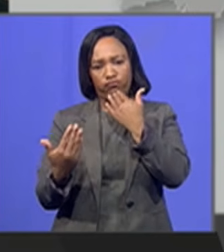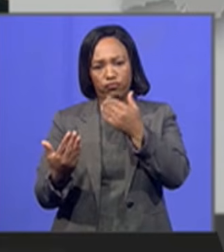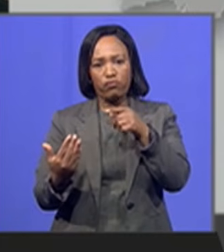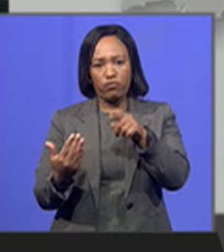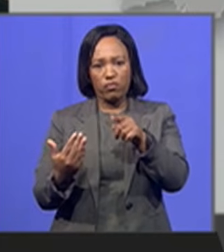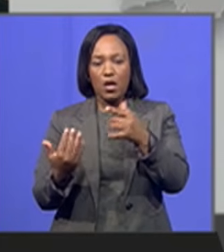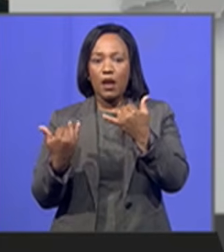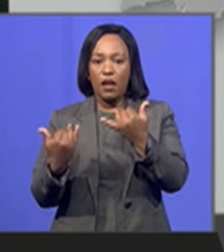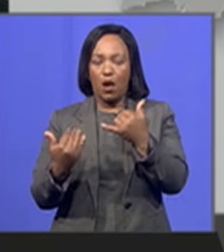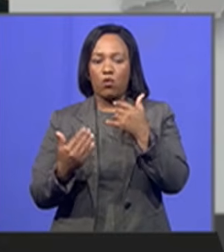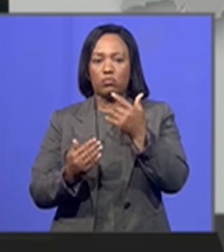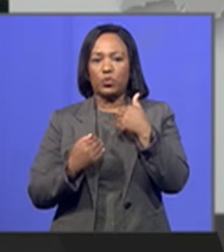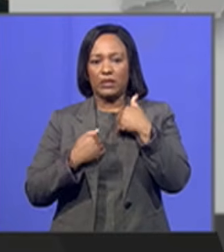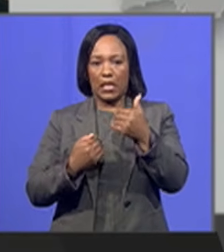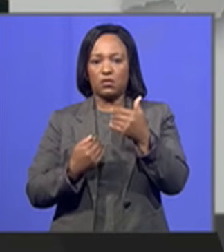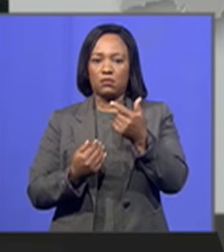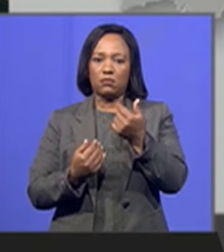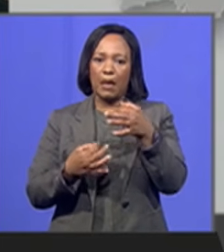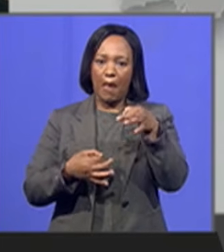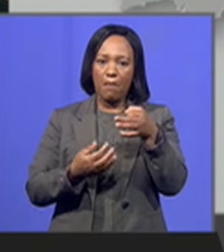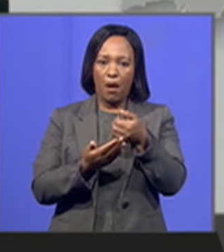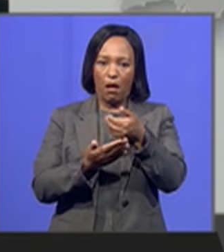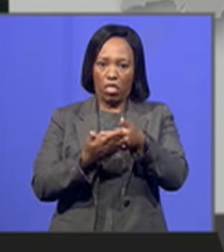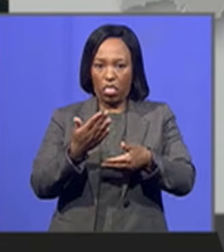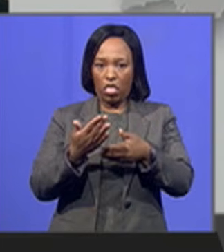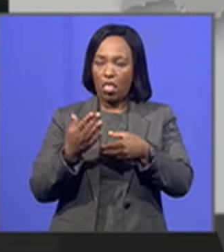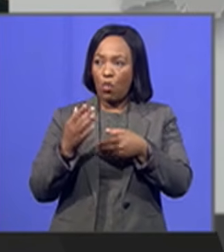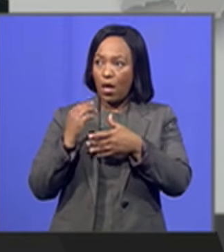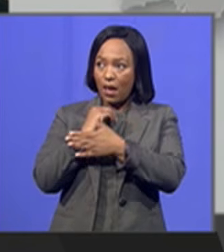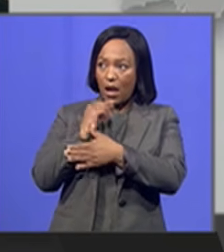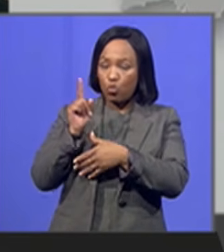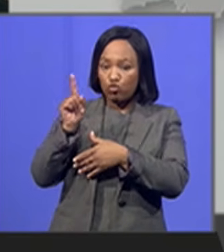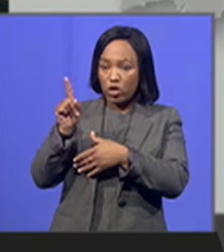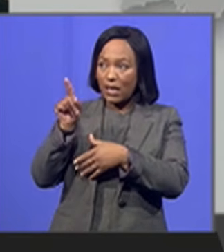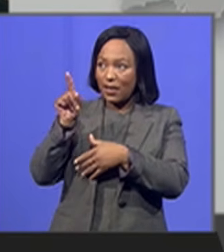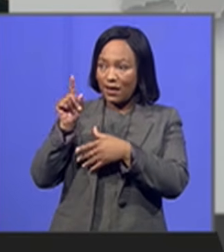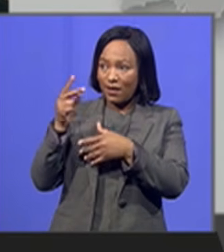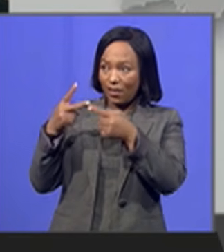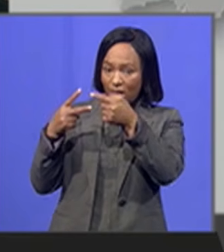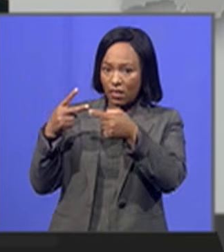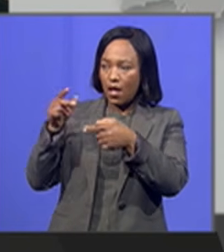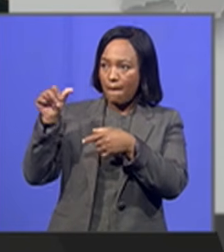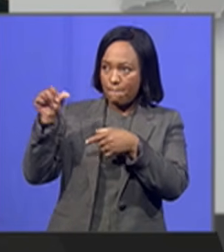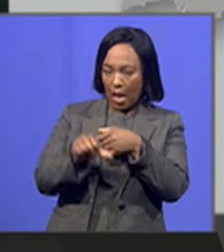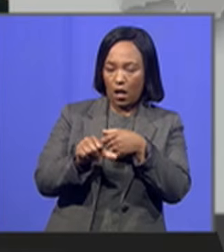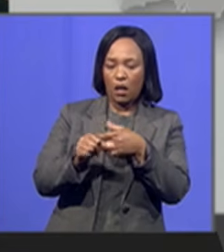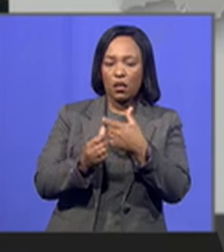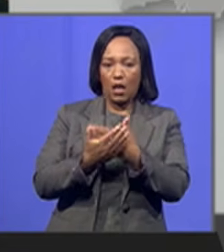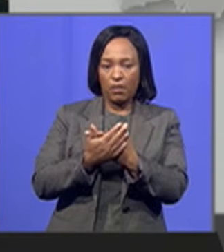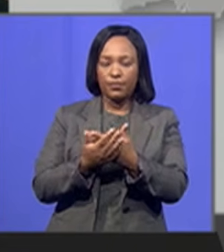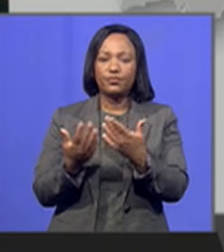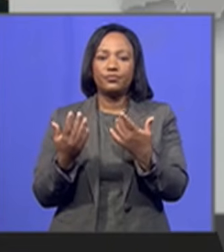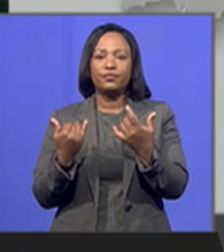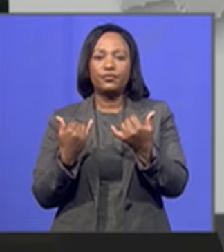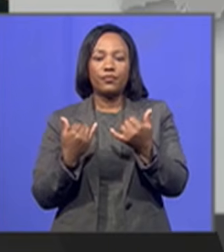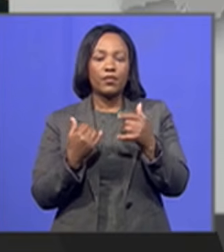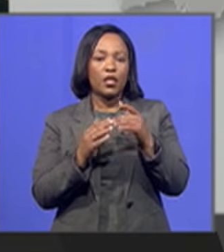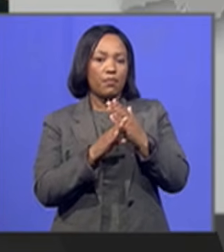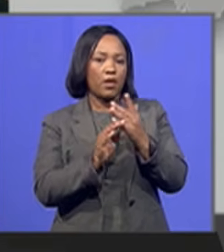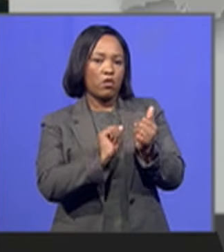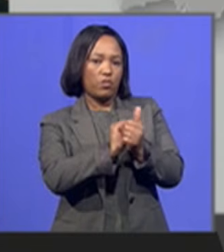extradition process to get the suspects to South Africa to stand trial for this heinous crime. I have engaged with my colleagues in the Department